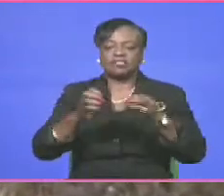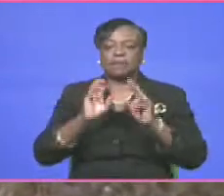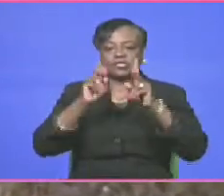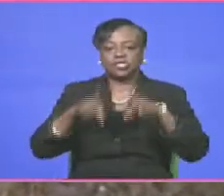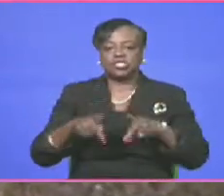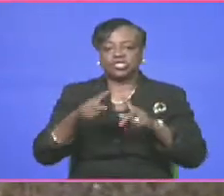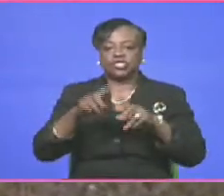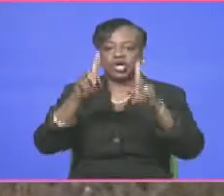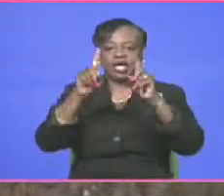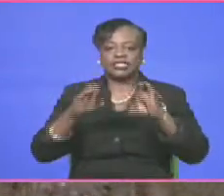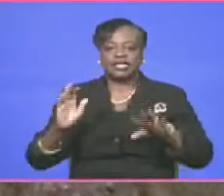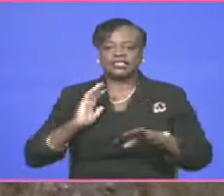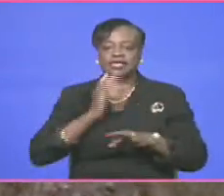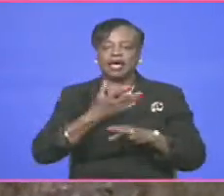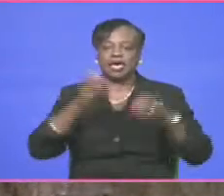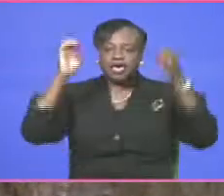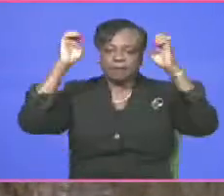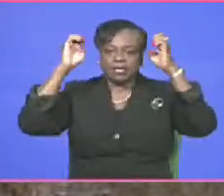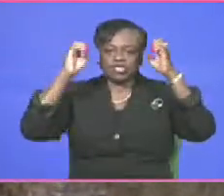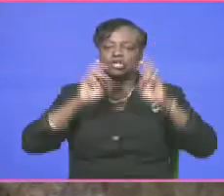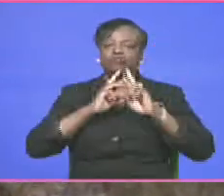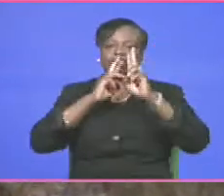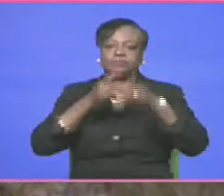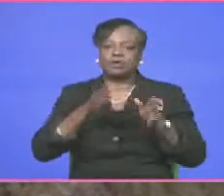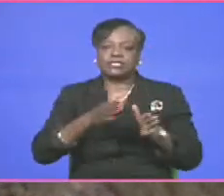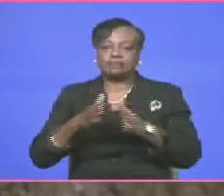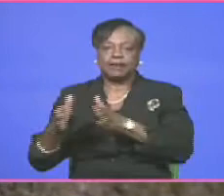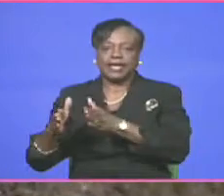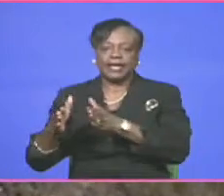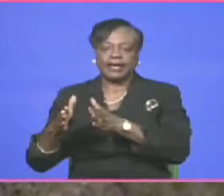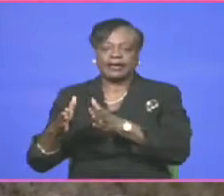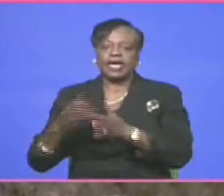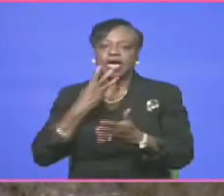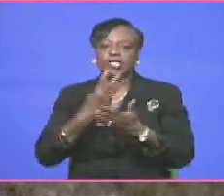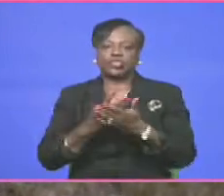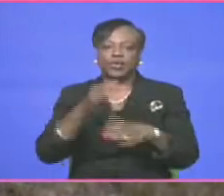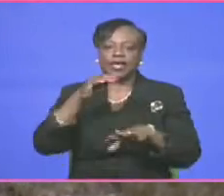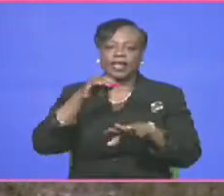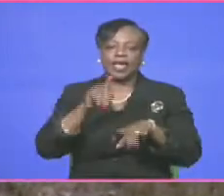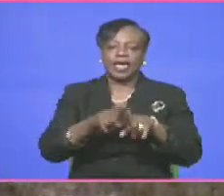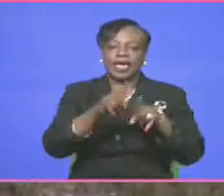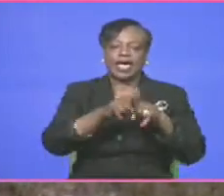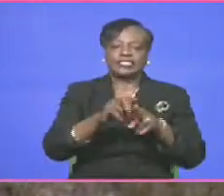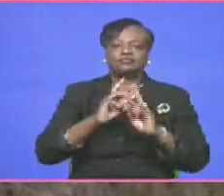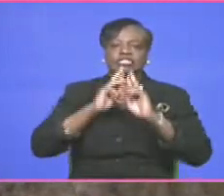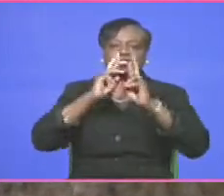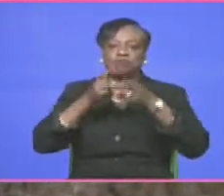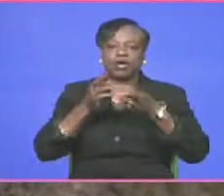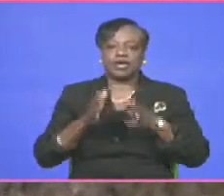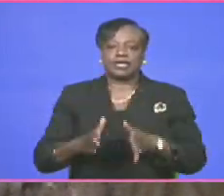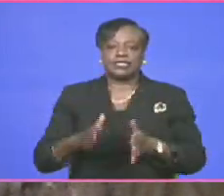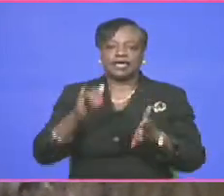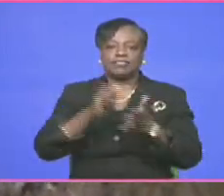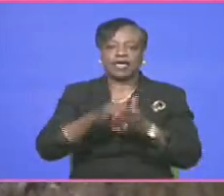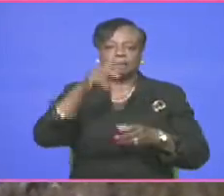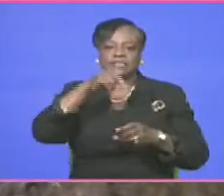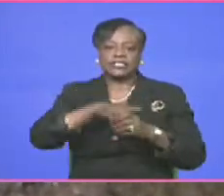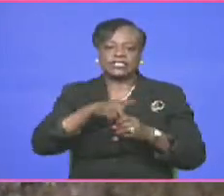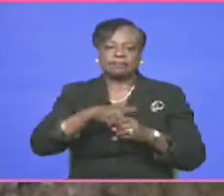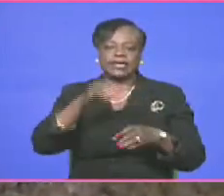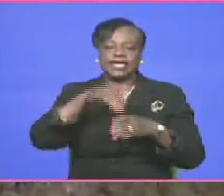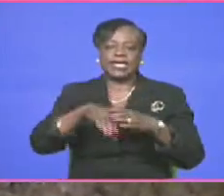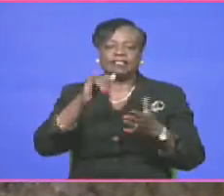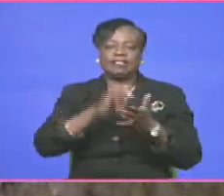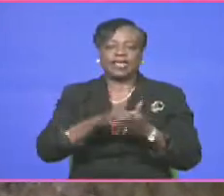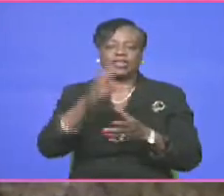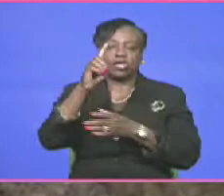our emergency response plan, as well as the entities or the responders that participate in the actual